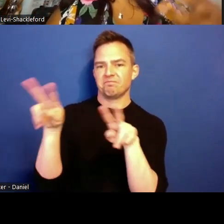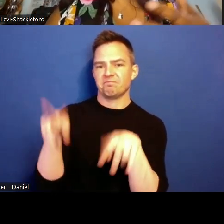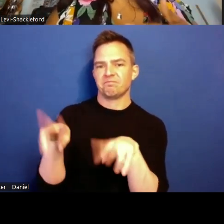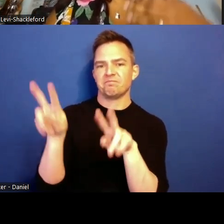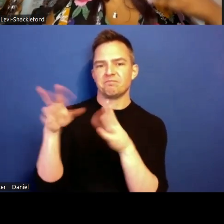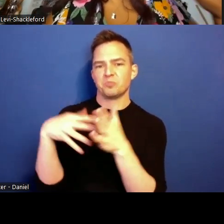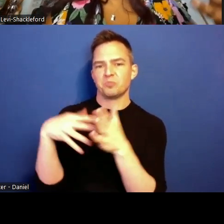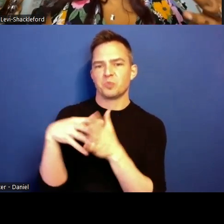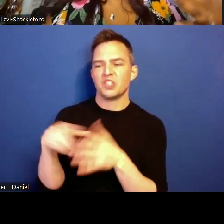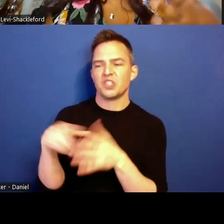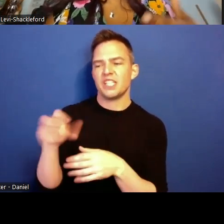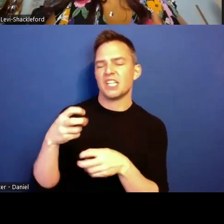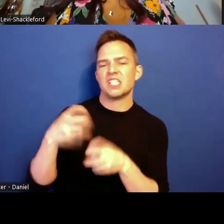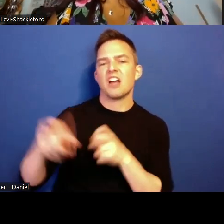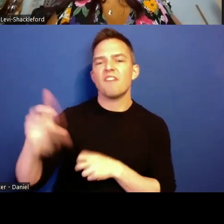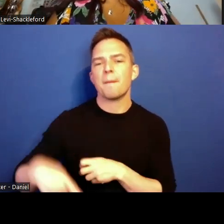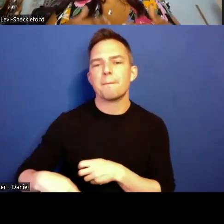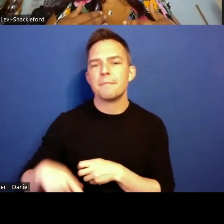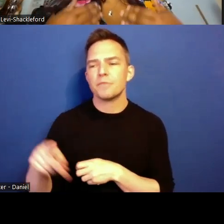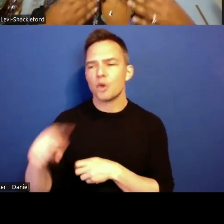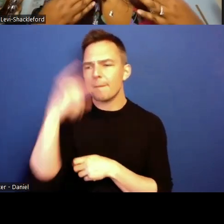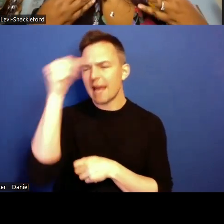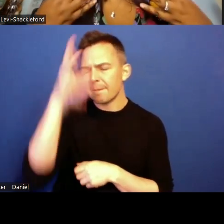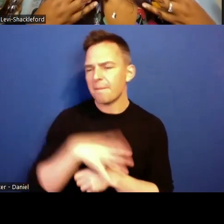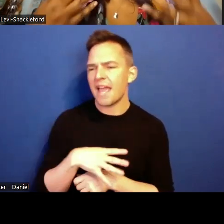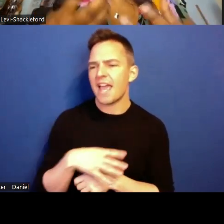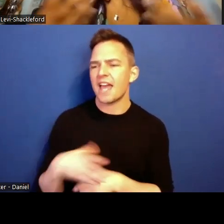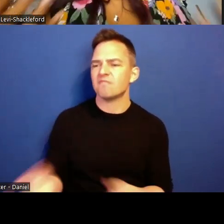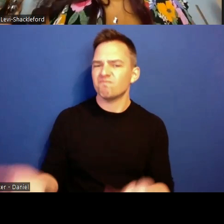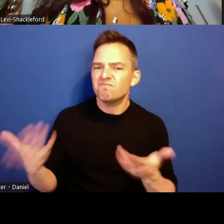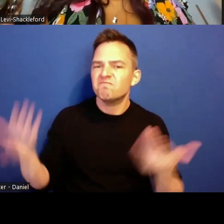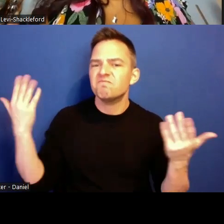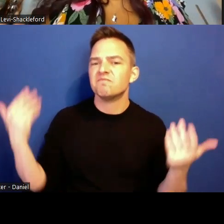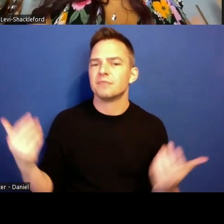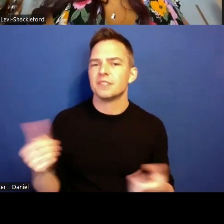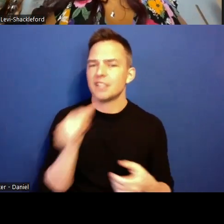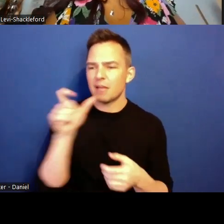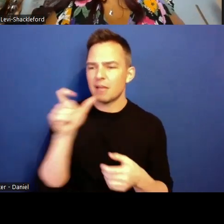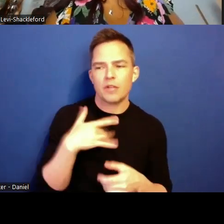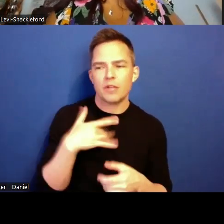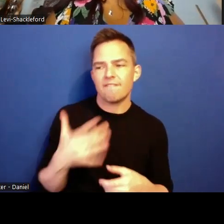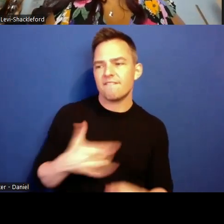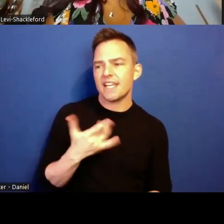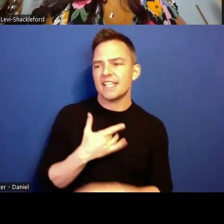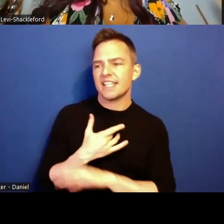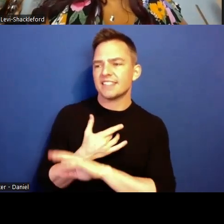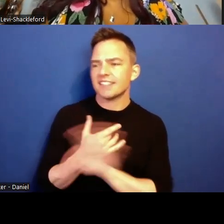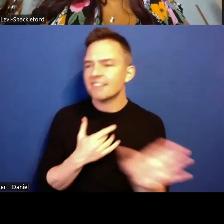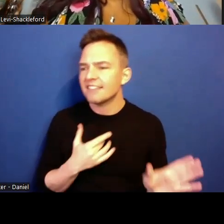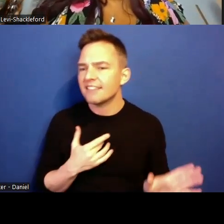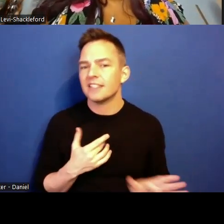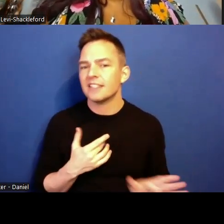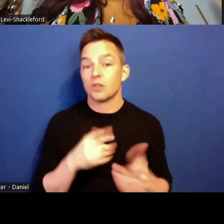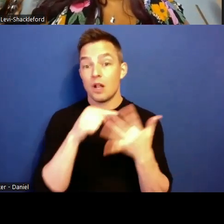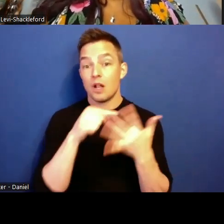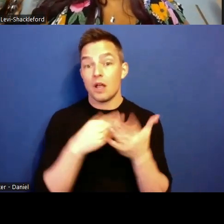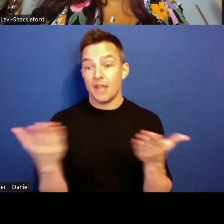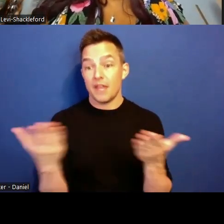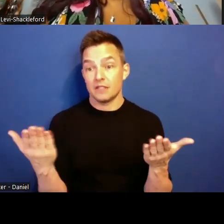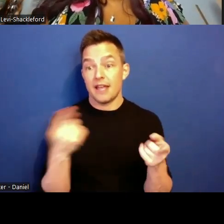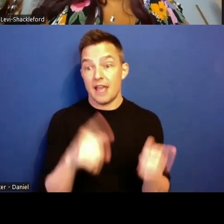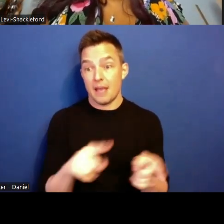you need to toughen up. You're a Black man, and, you're not supposed to have feelings almost. So all of these things that